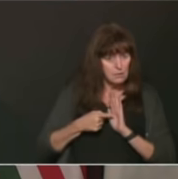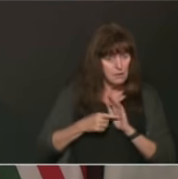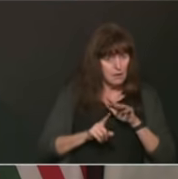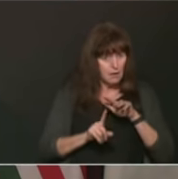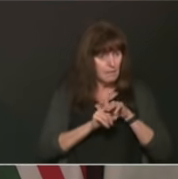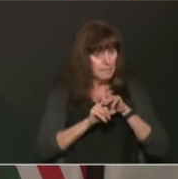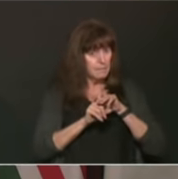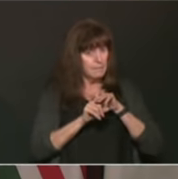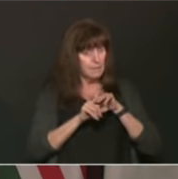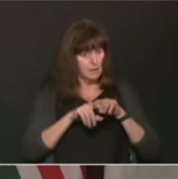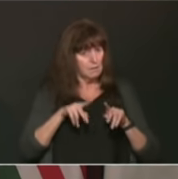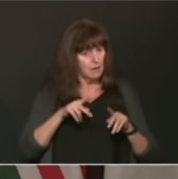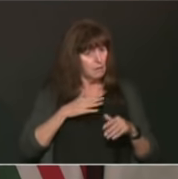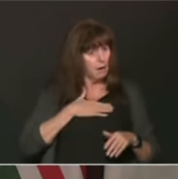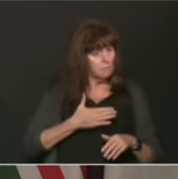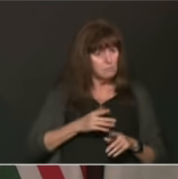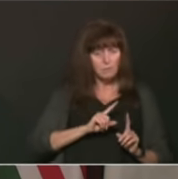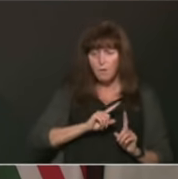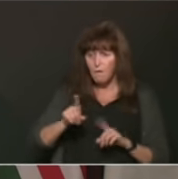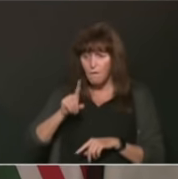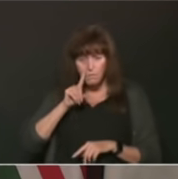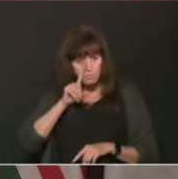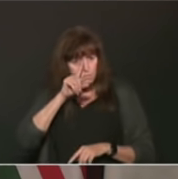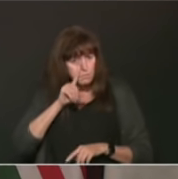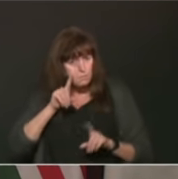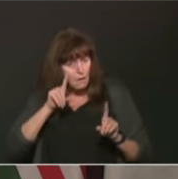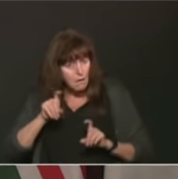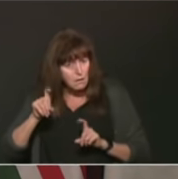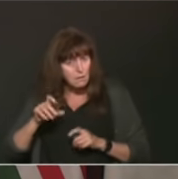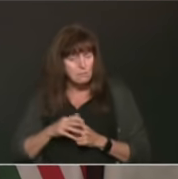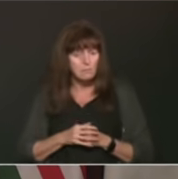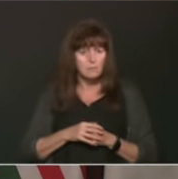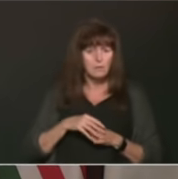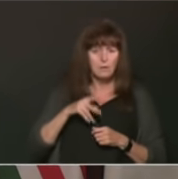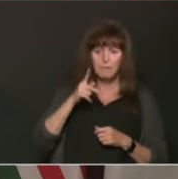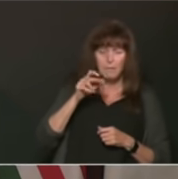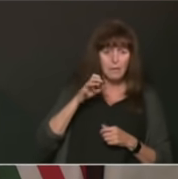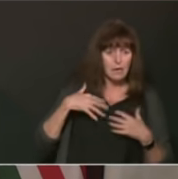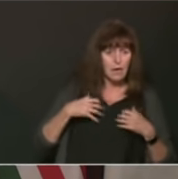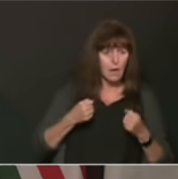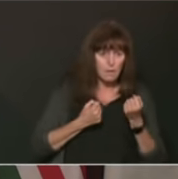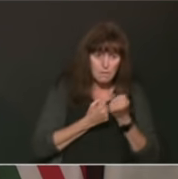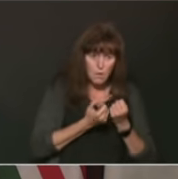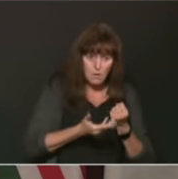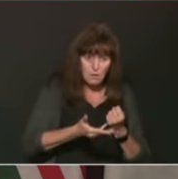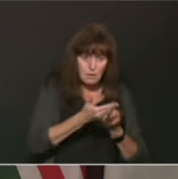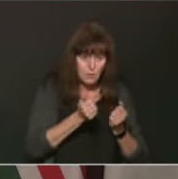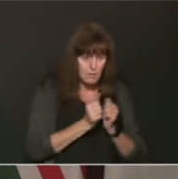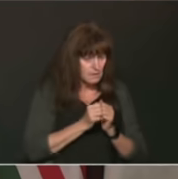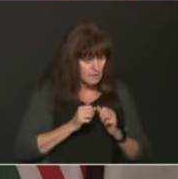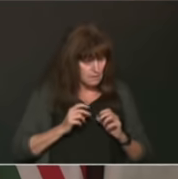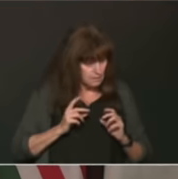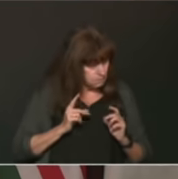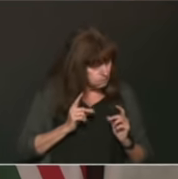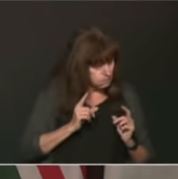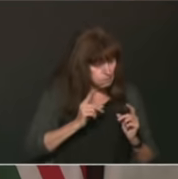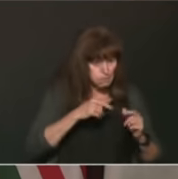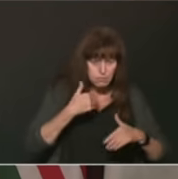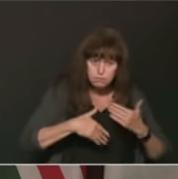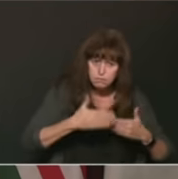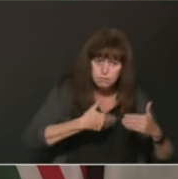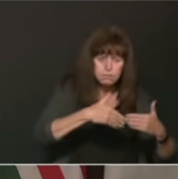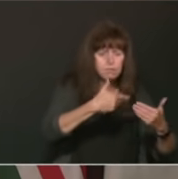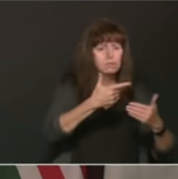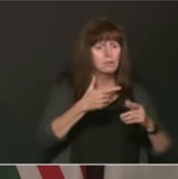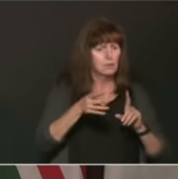and public health is supporting those individuals that are positive with very rapid case and contact